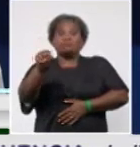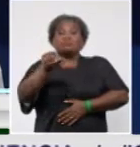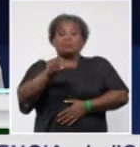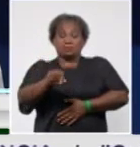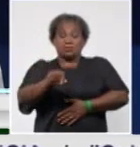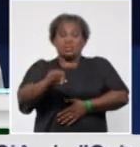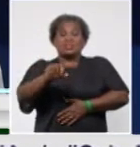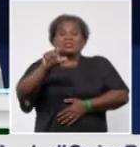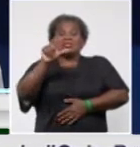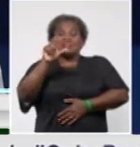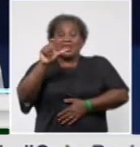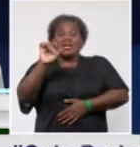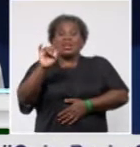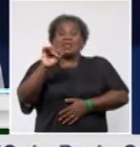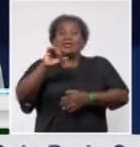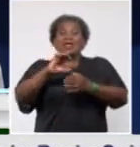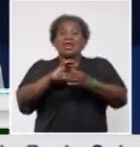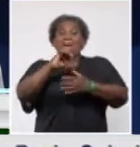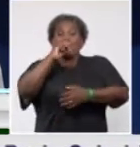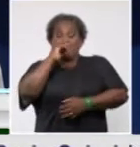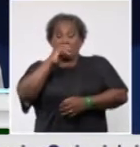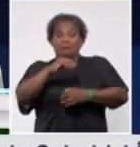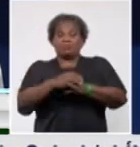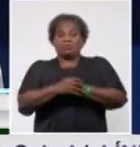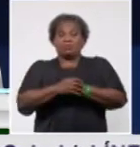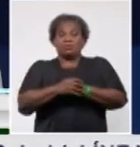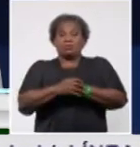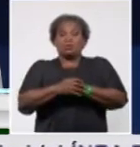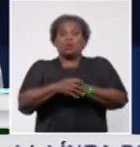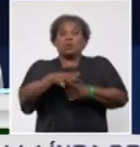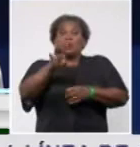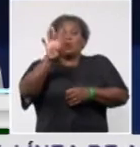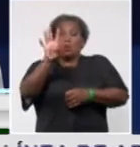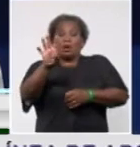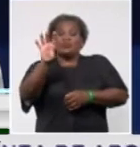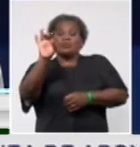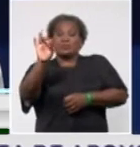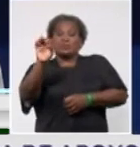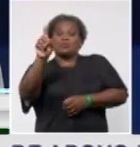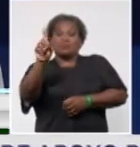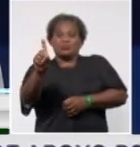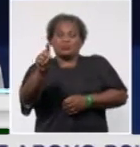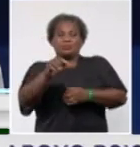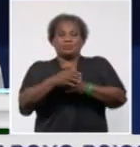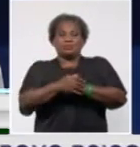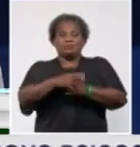471 in the Genetic Engineering and Biotechnology Center Lab,